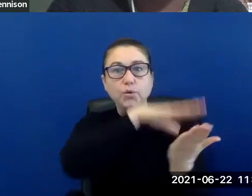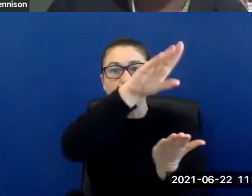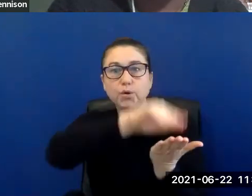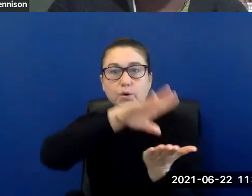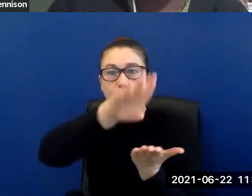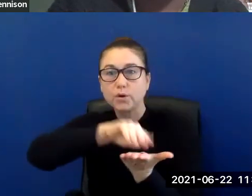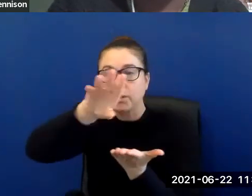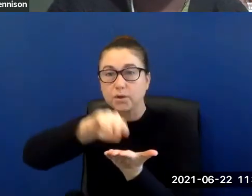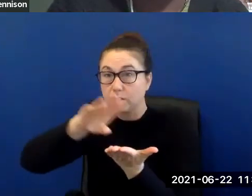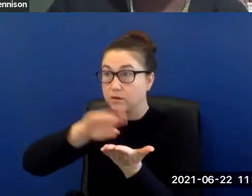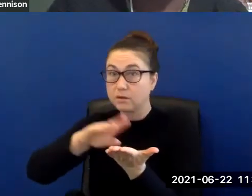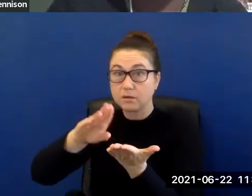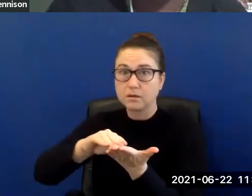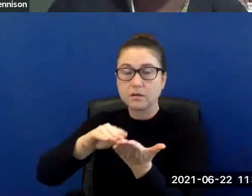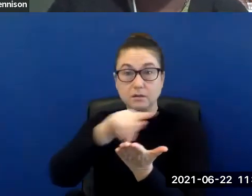if you have a